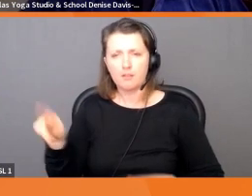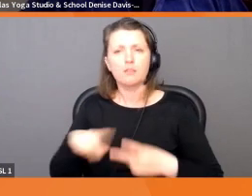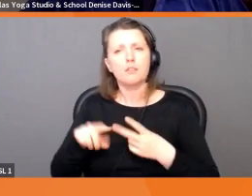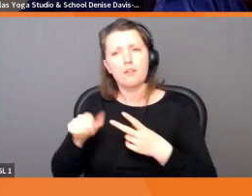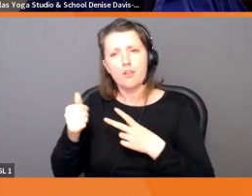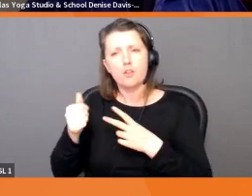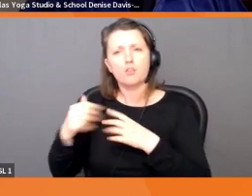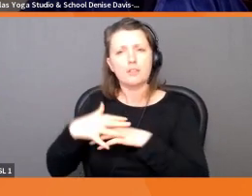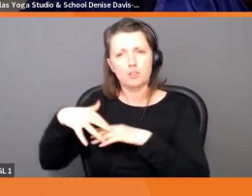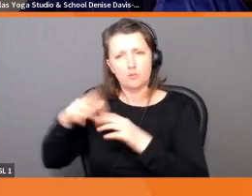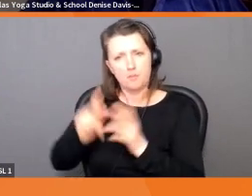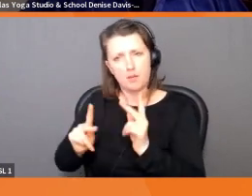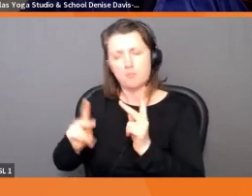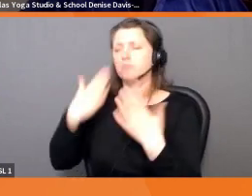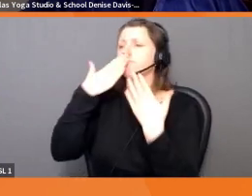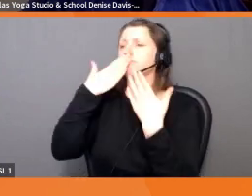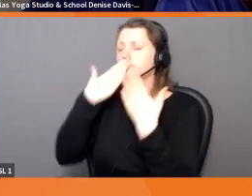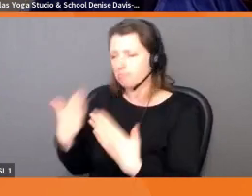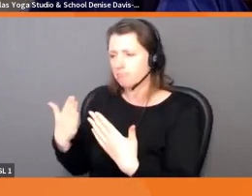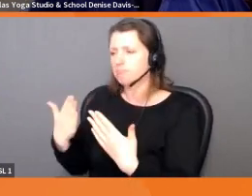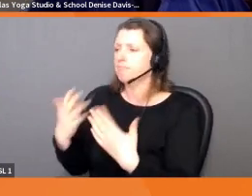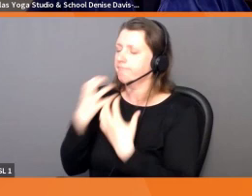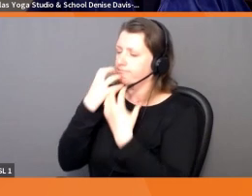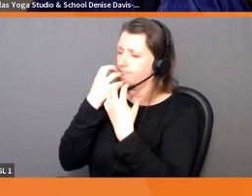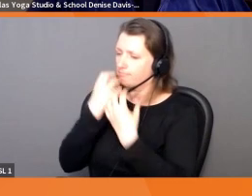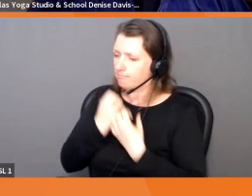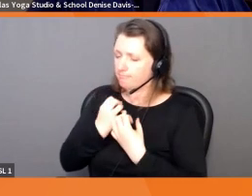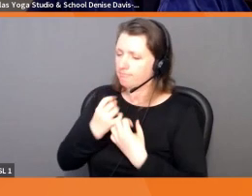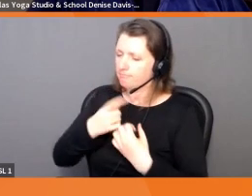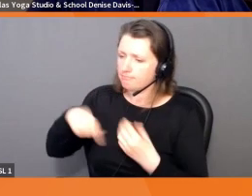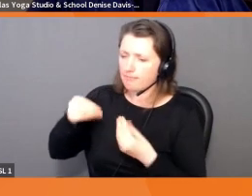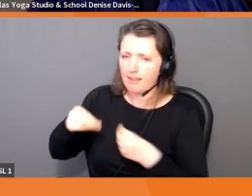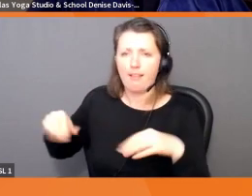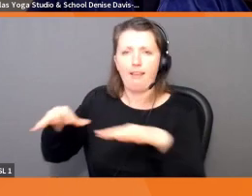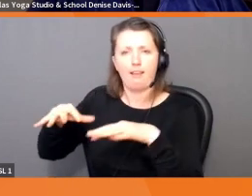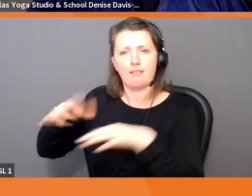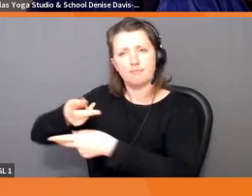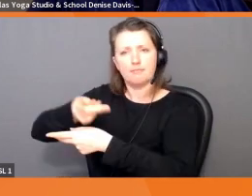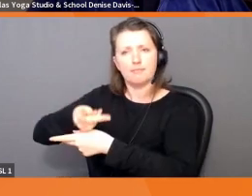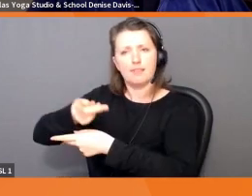And we offer our gratitude to the Indigenous peoples who care for and take